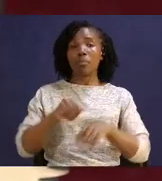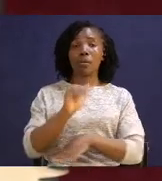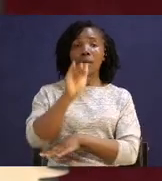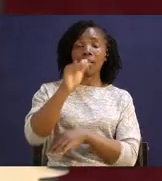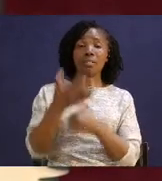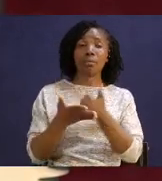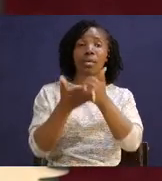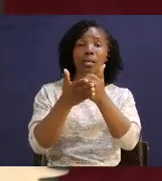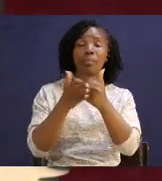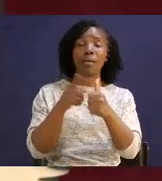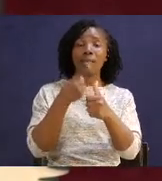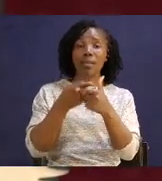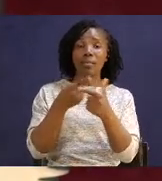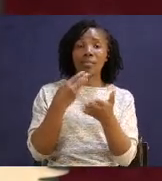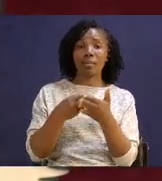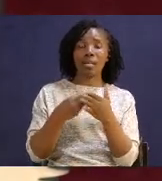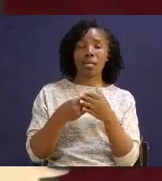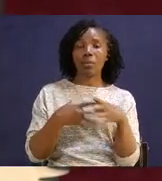And it will go.